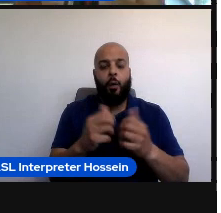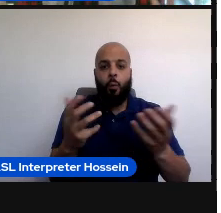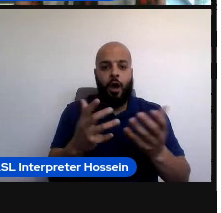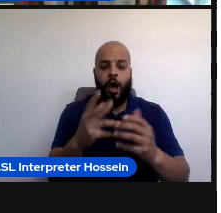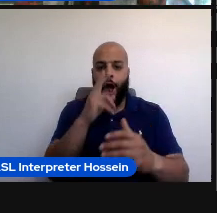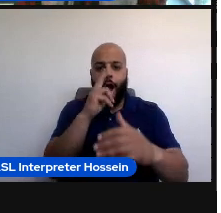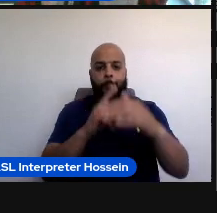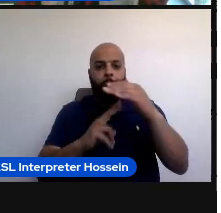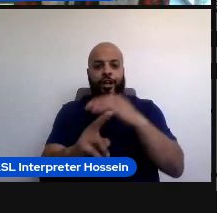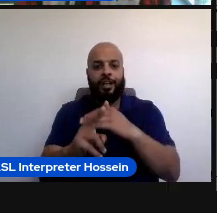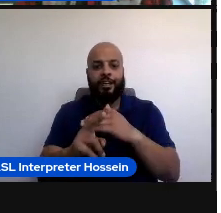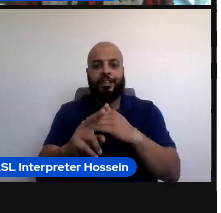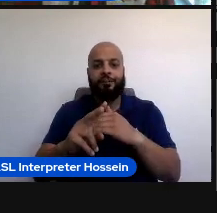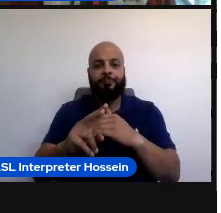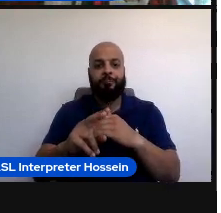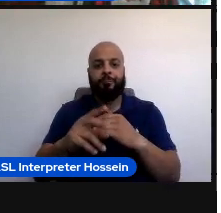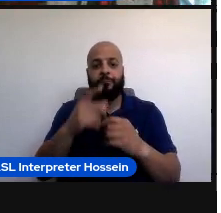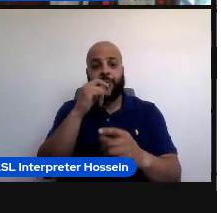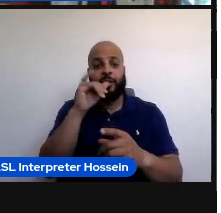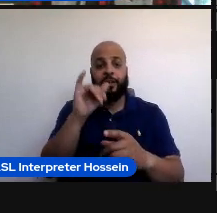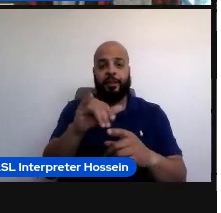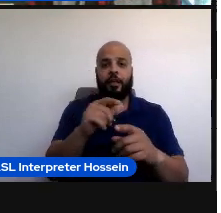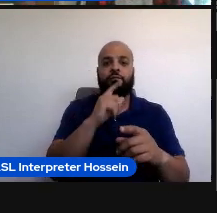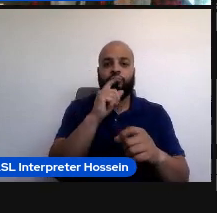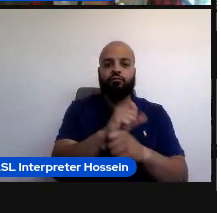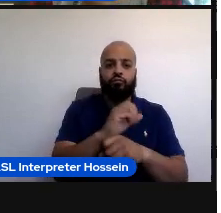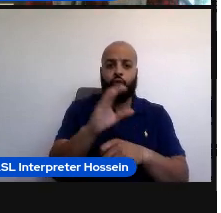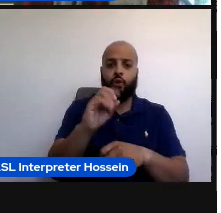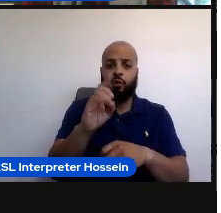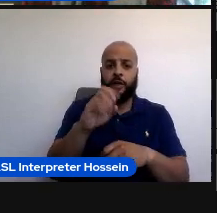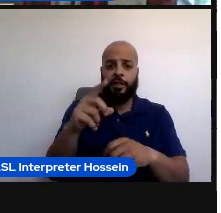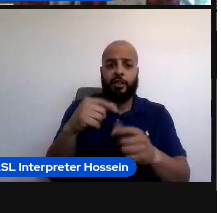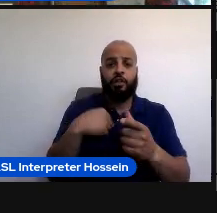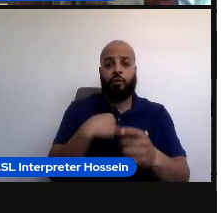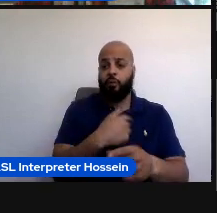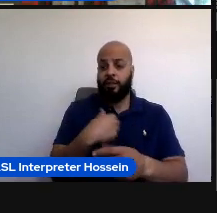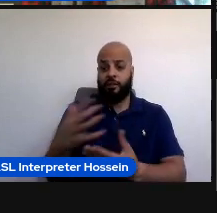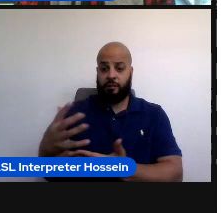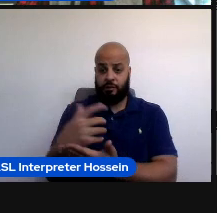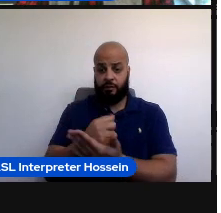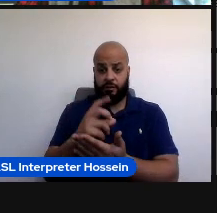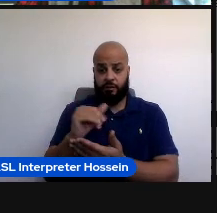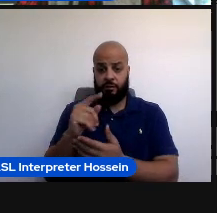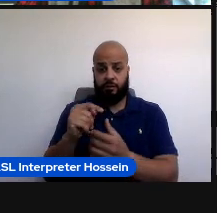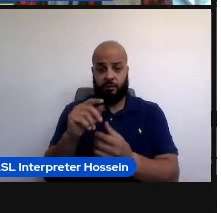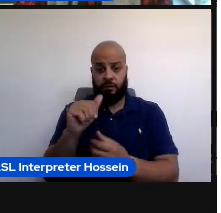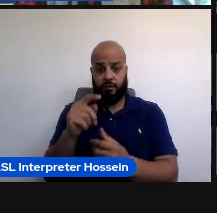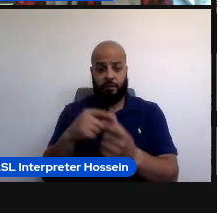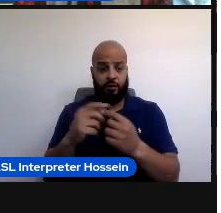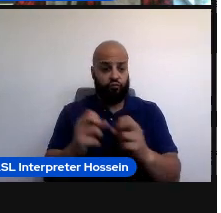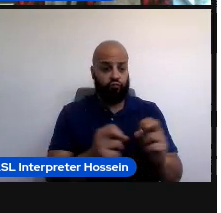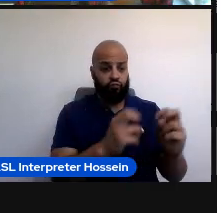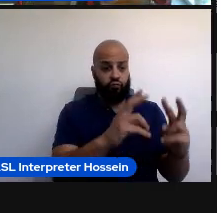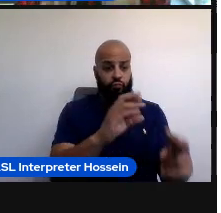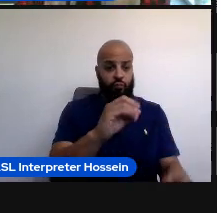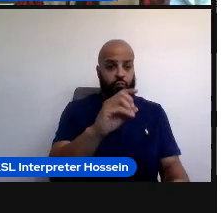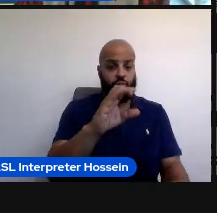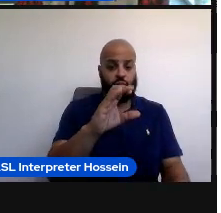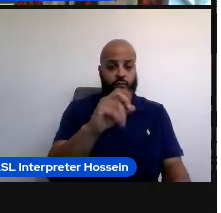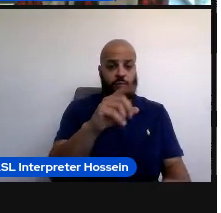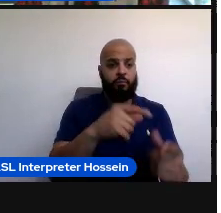index is actually coded. And every time we get our data in, we throw it into this code, it spits out the projection. And